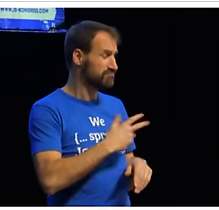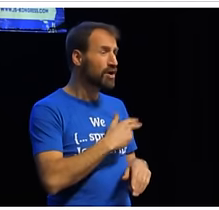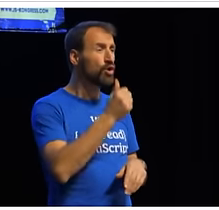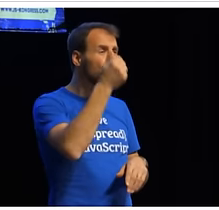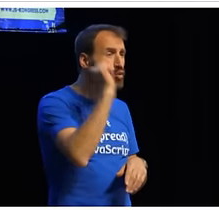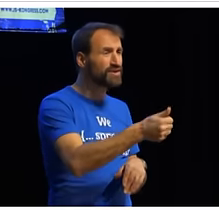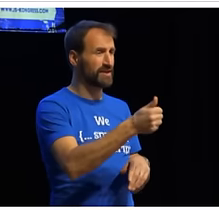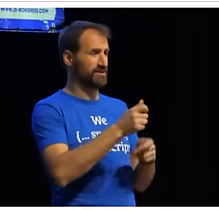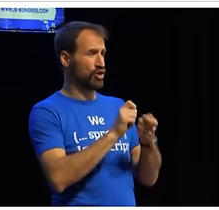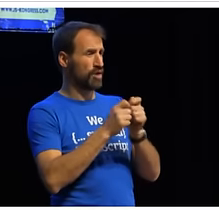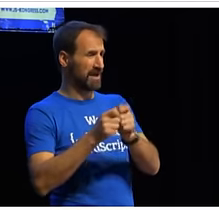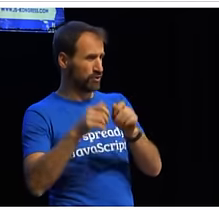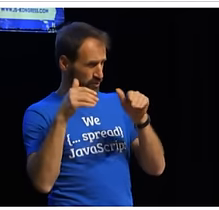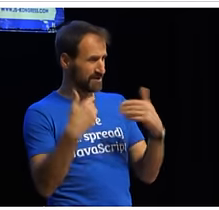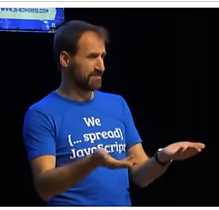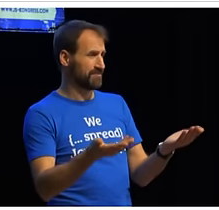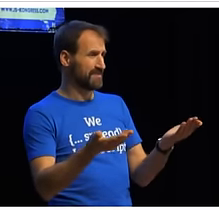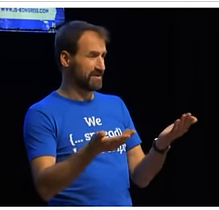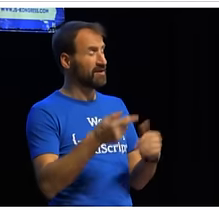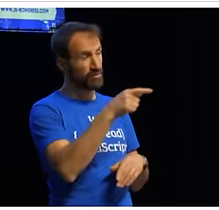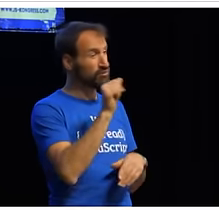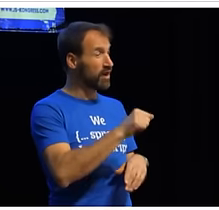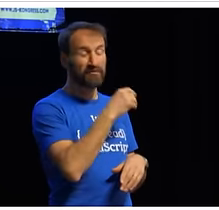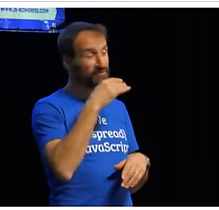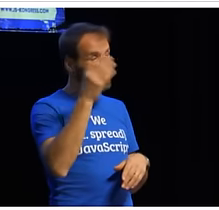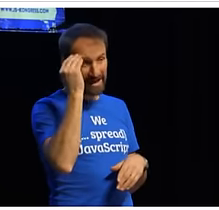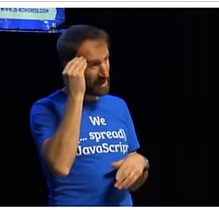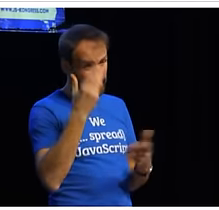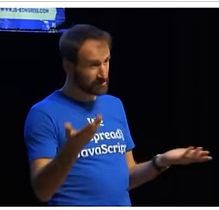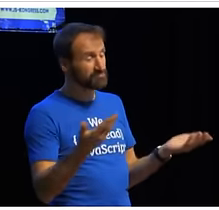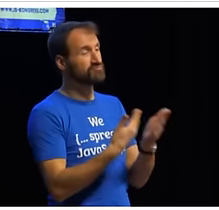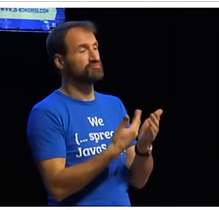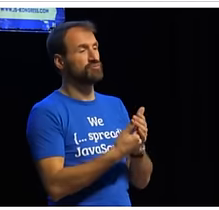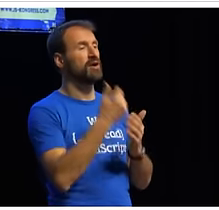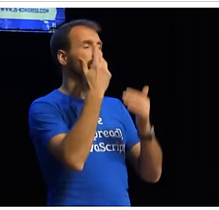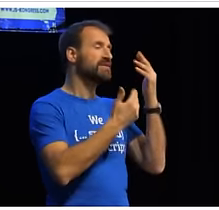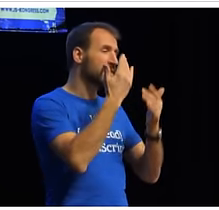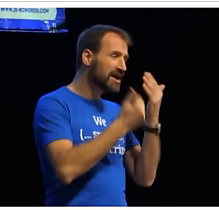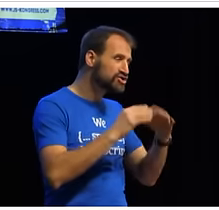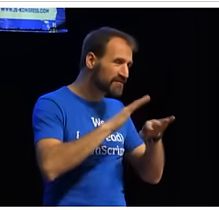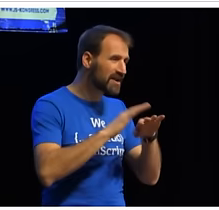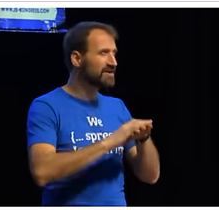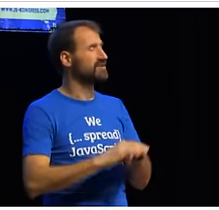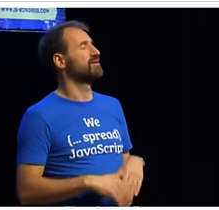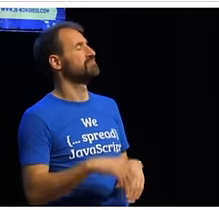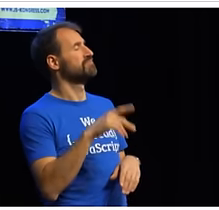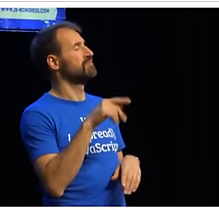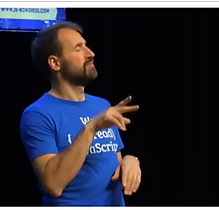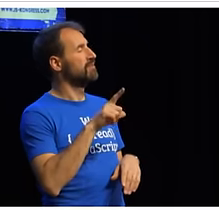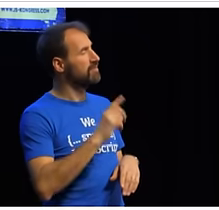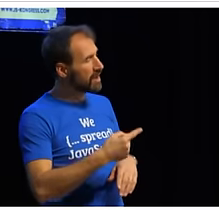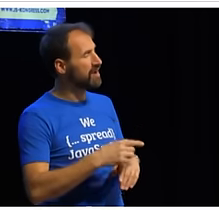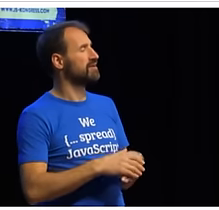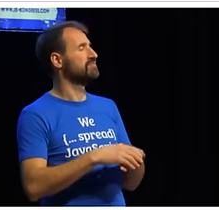to learn. But there are some commonly used ones, like map, filter, plug, merge map,